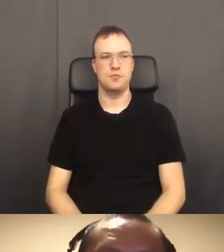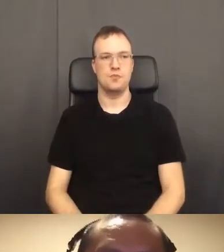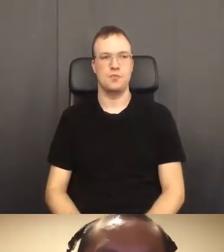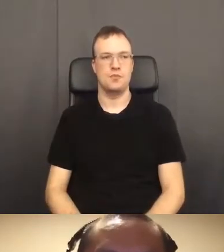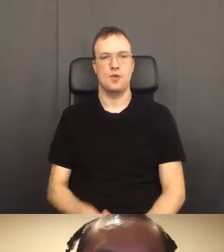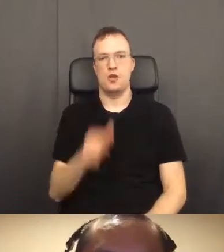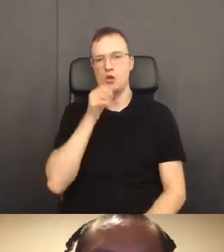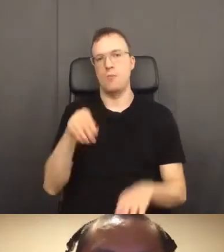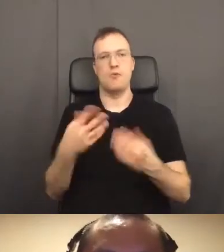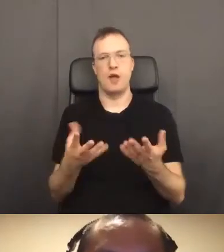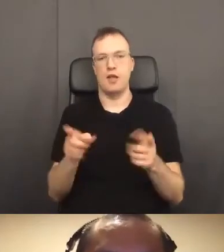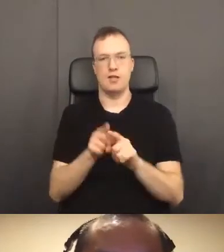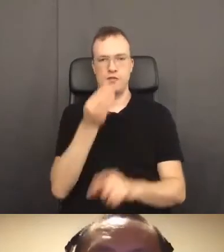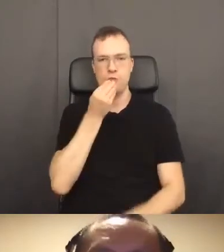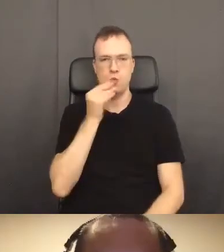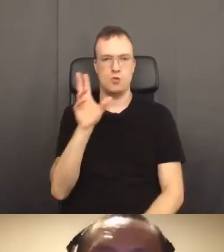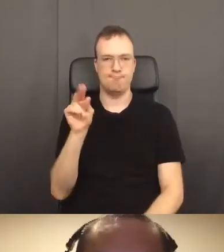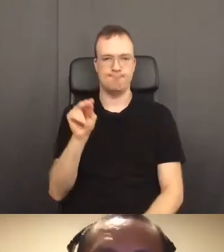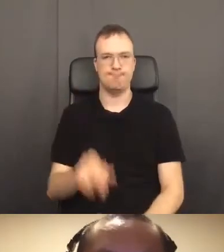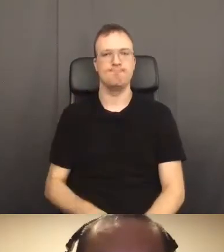It's not provided as a food. Mm-hmm.